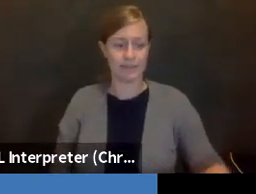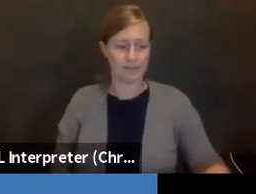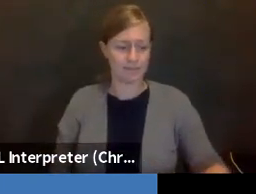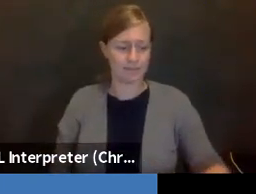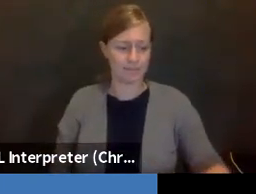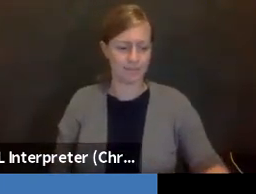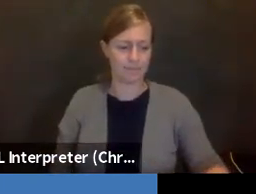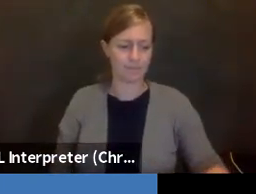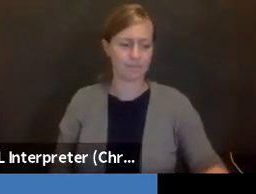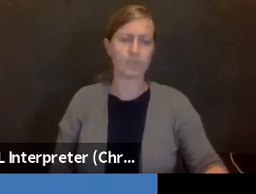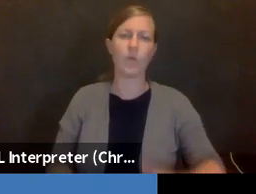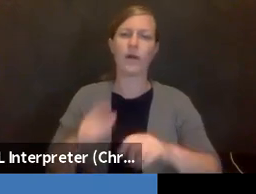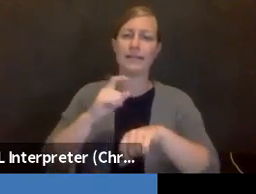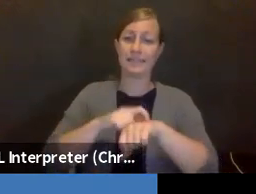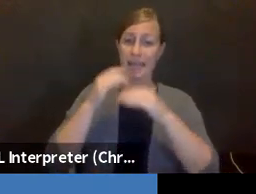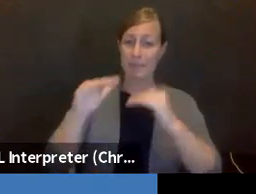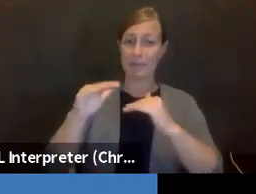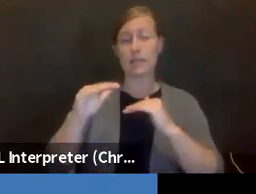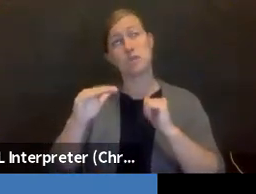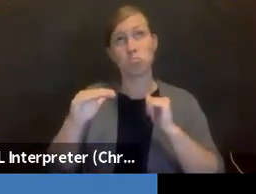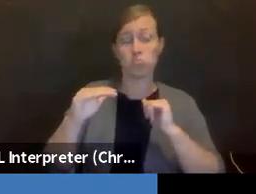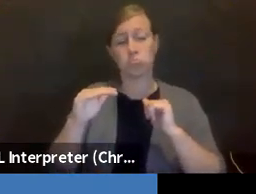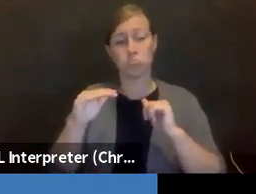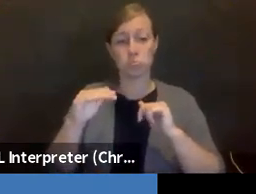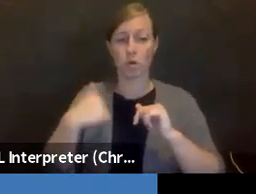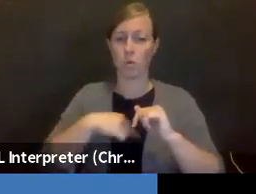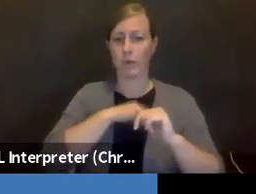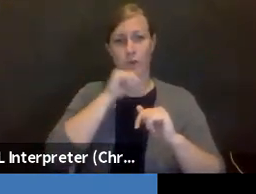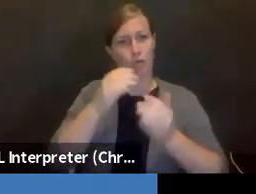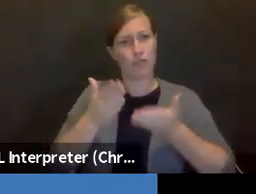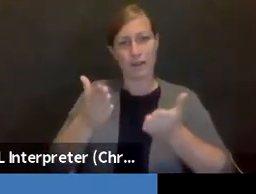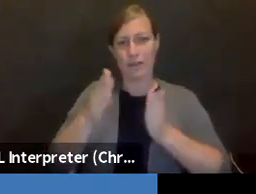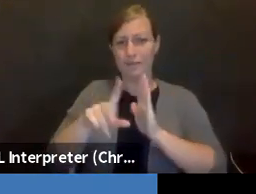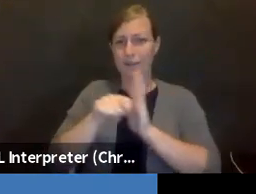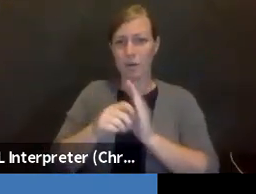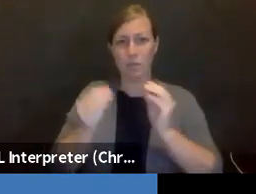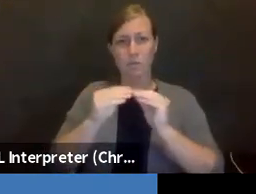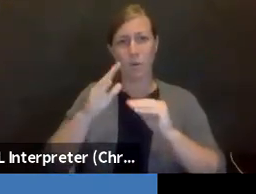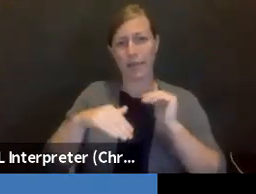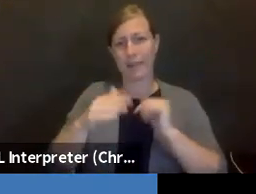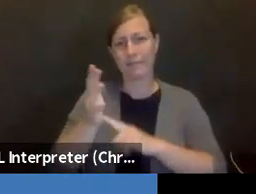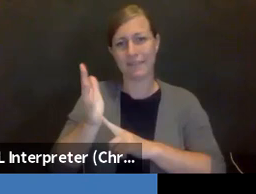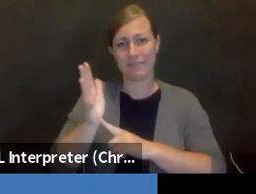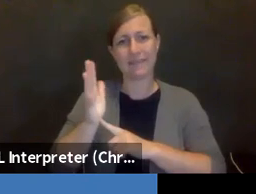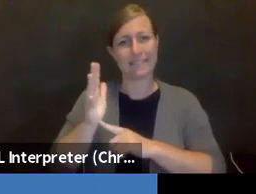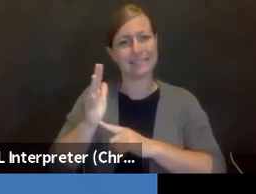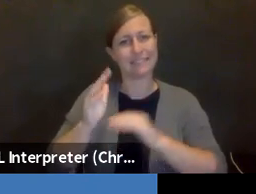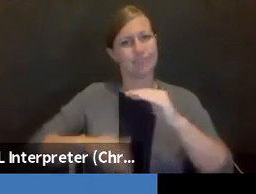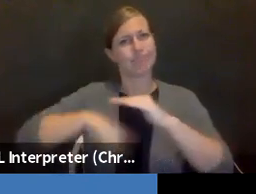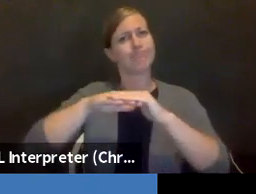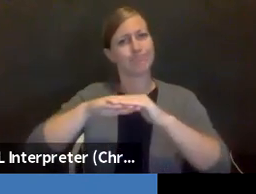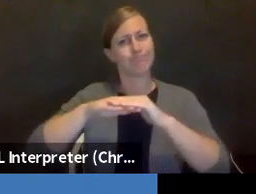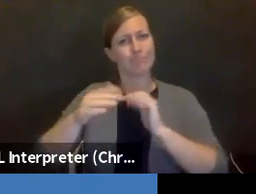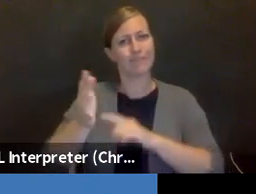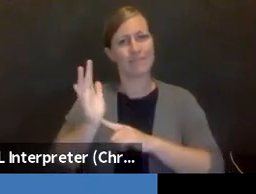So time limit, I just want to do a little caveat with that. We never recommend a video going longer than 5 minutes or less, especially with younger students, or